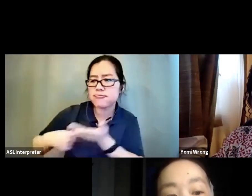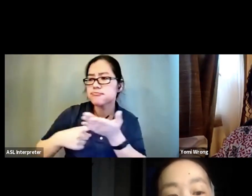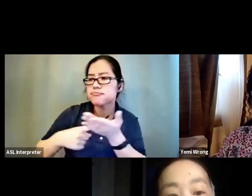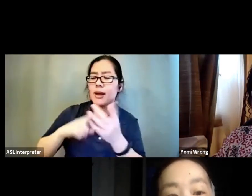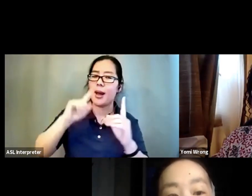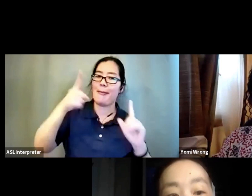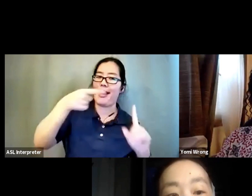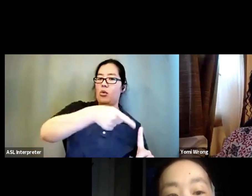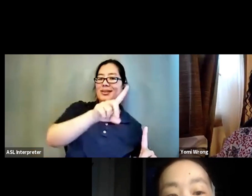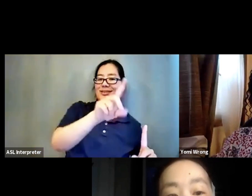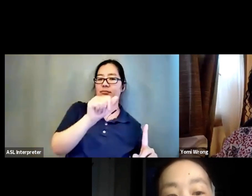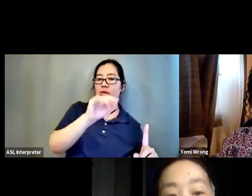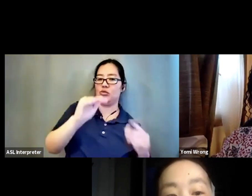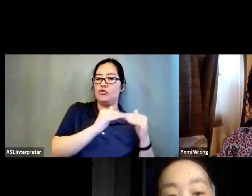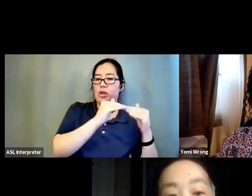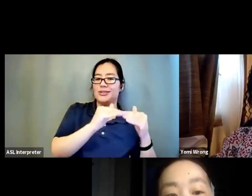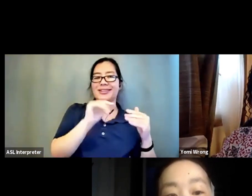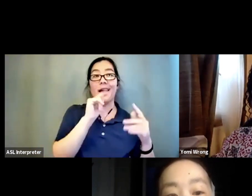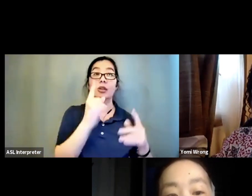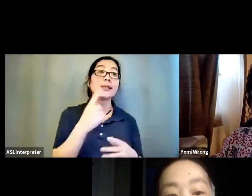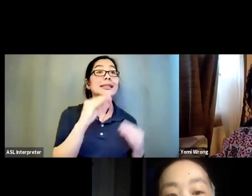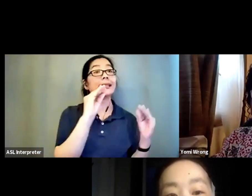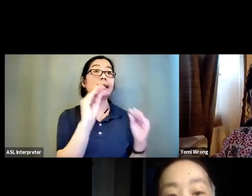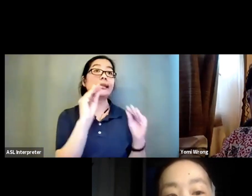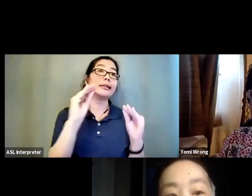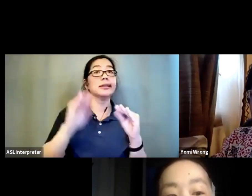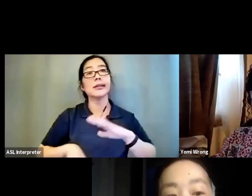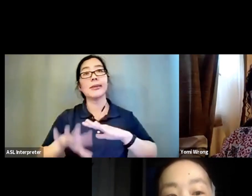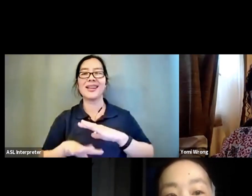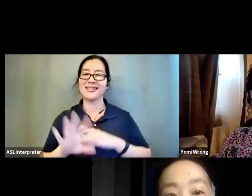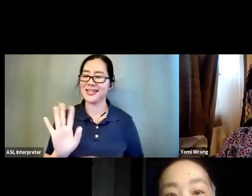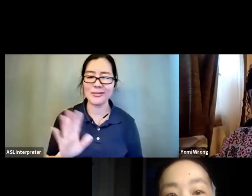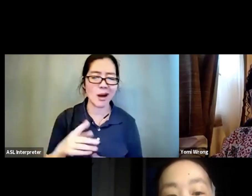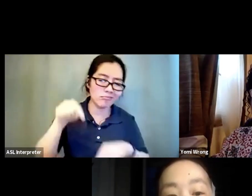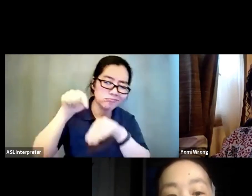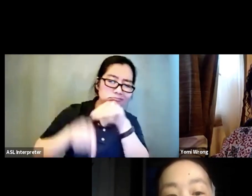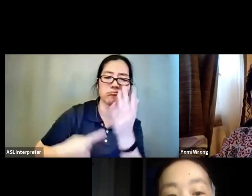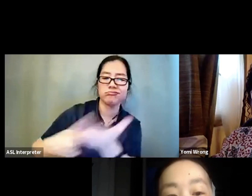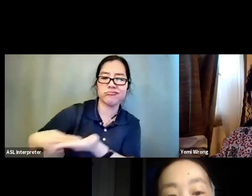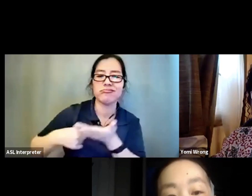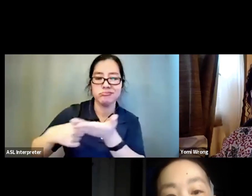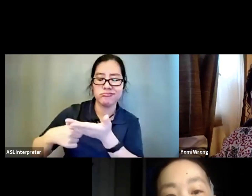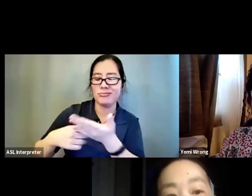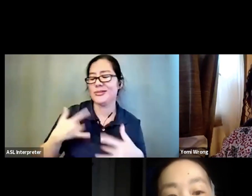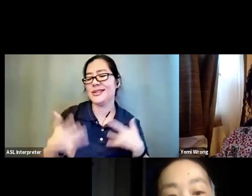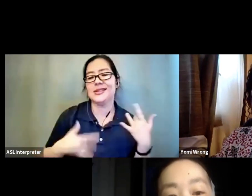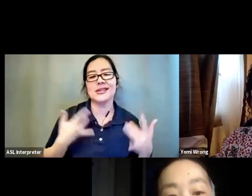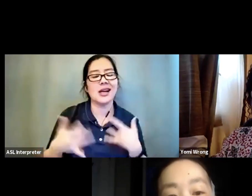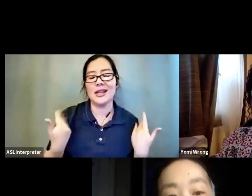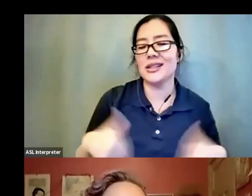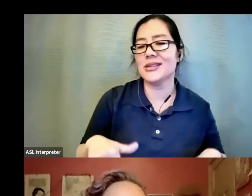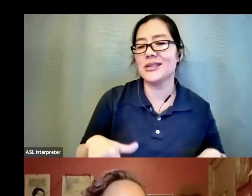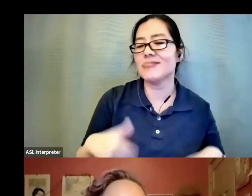just like a tutorial for someone. So I'm excited to kind of get into the topics we were